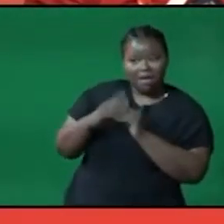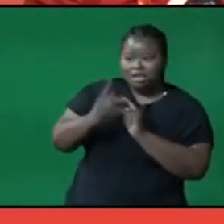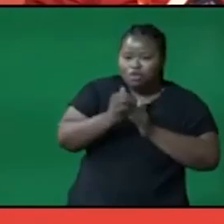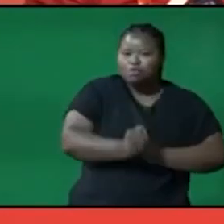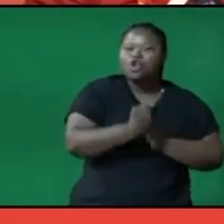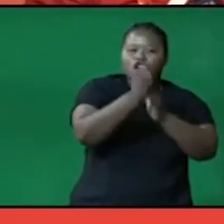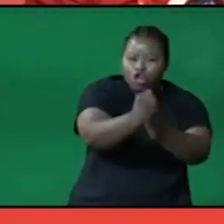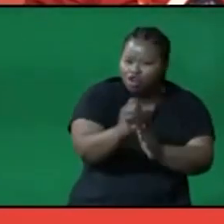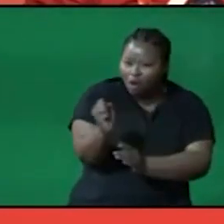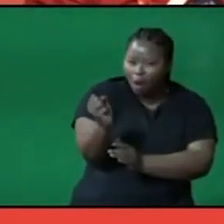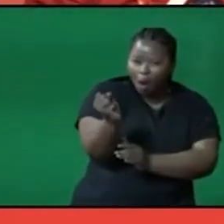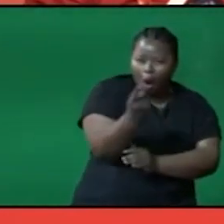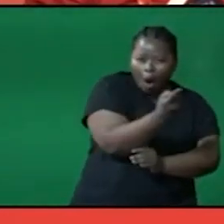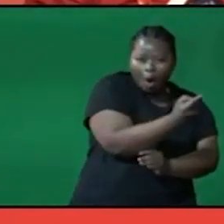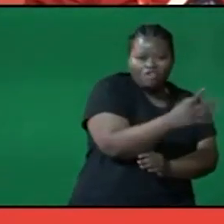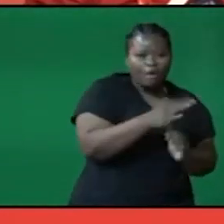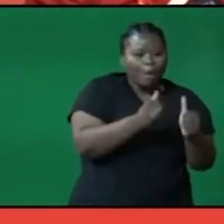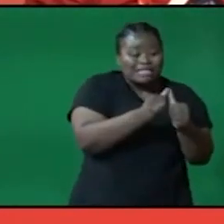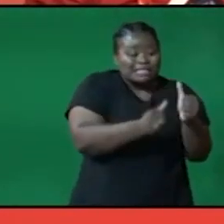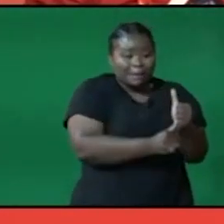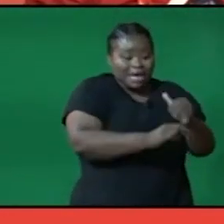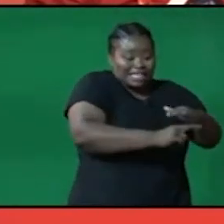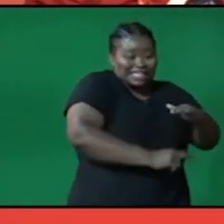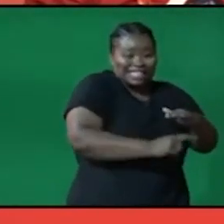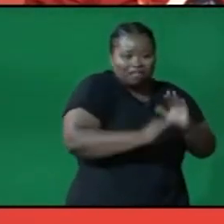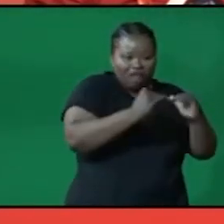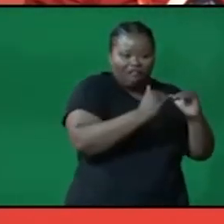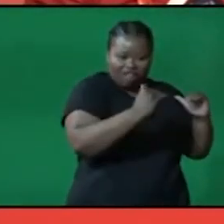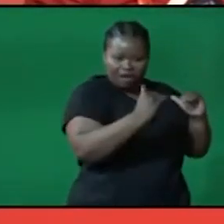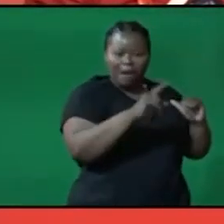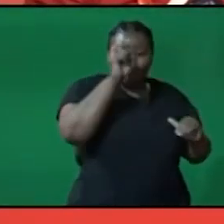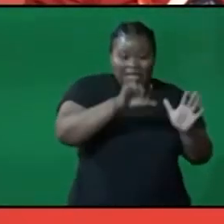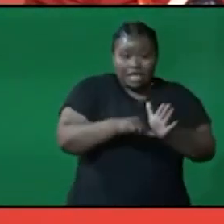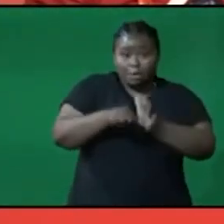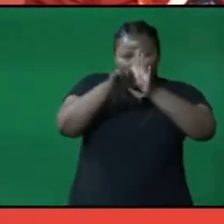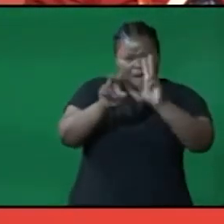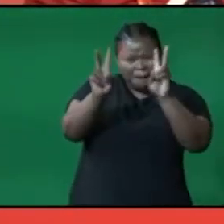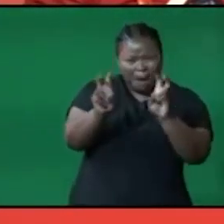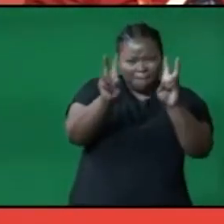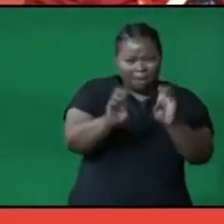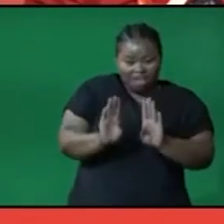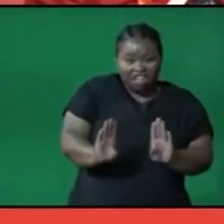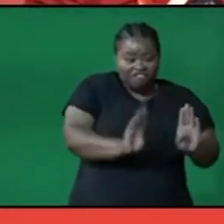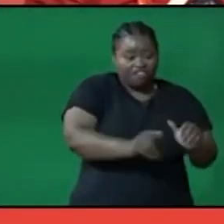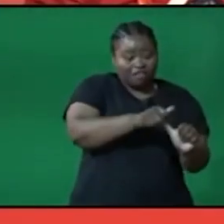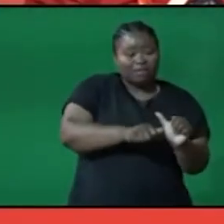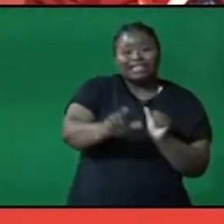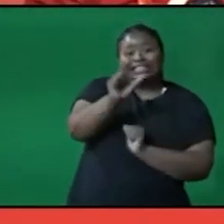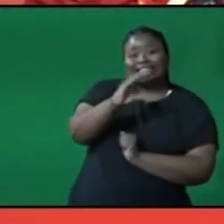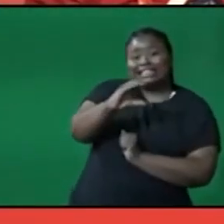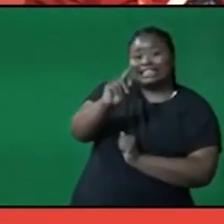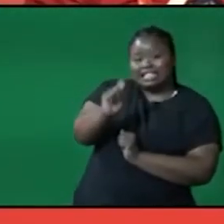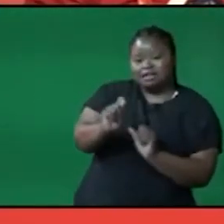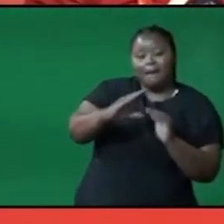leading all of you up to sub-regional level, we must highlight some key characteristics of a commissar so